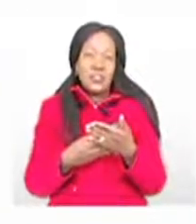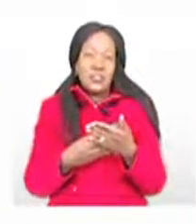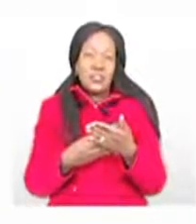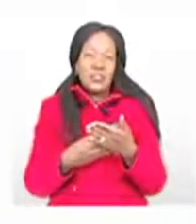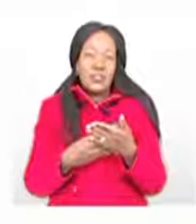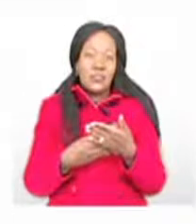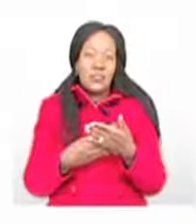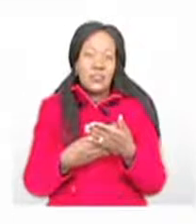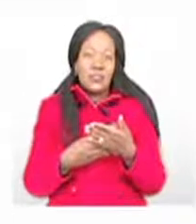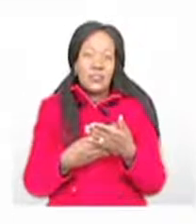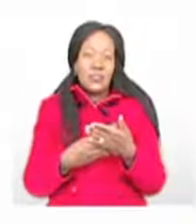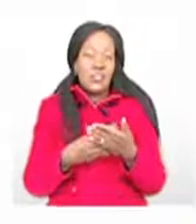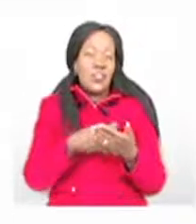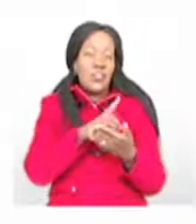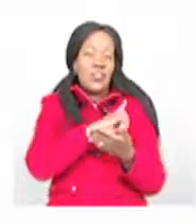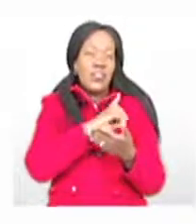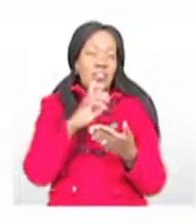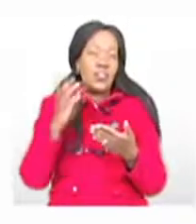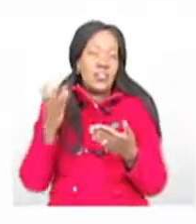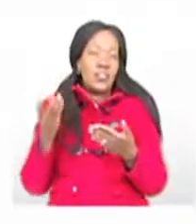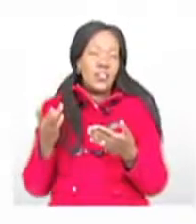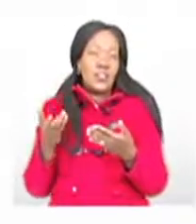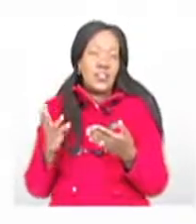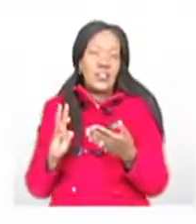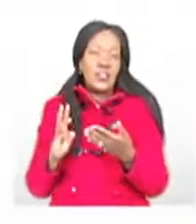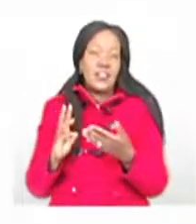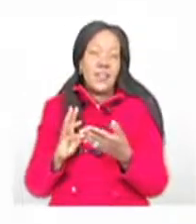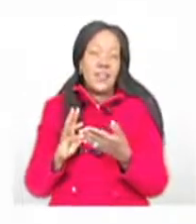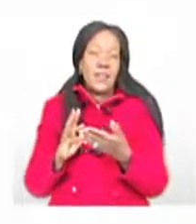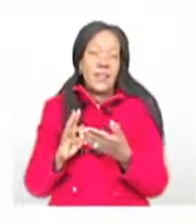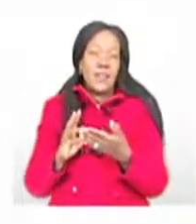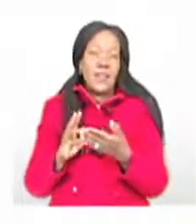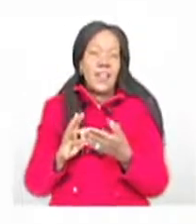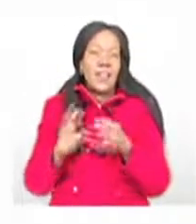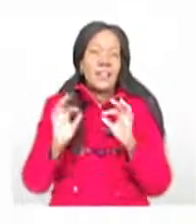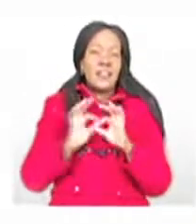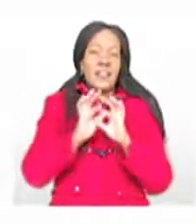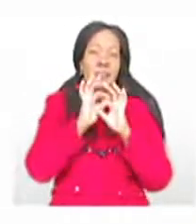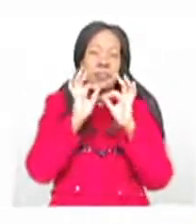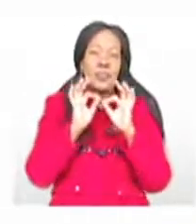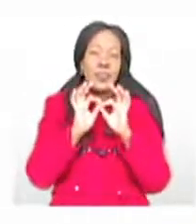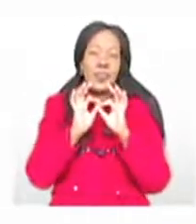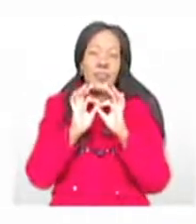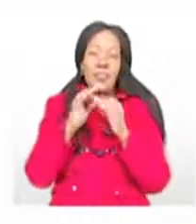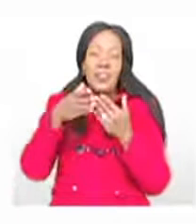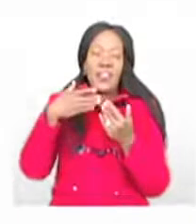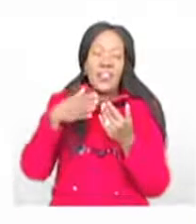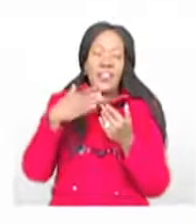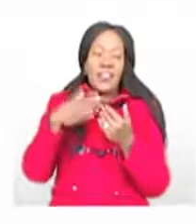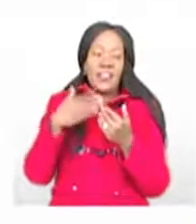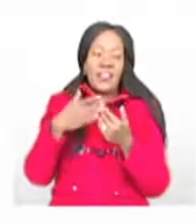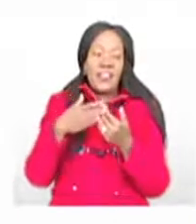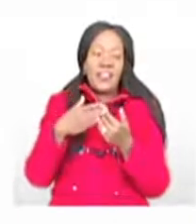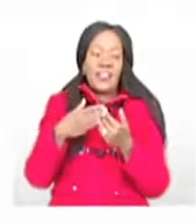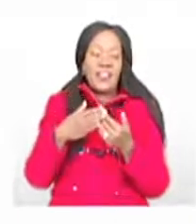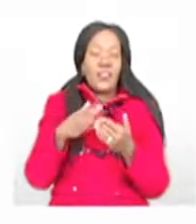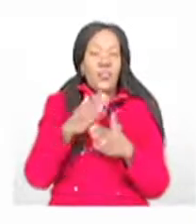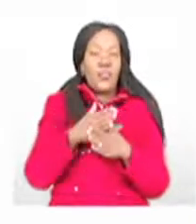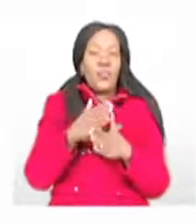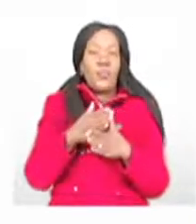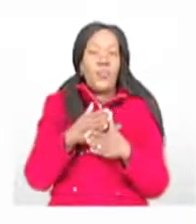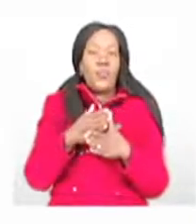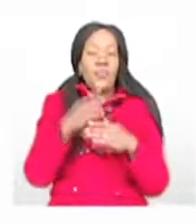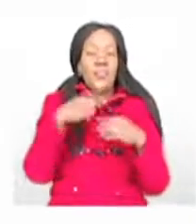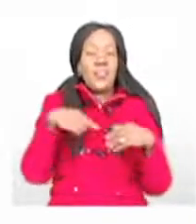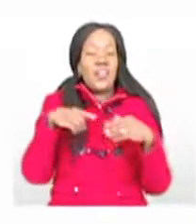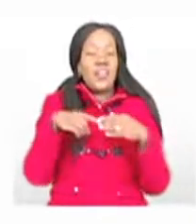On page 16, it is a nice, easy activity that all of us can do.